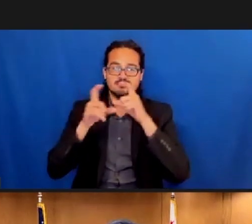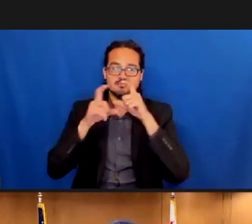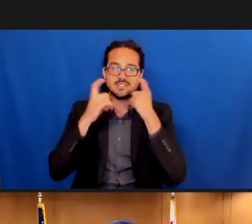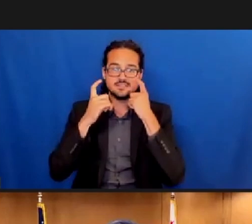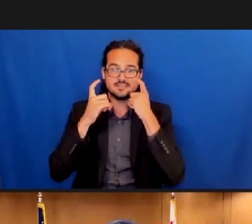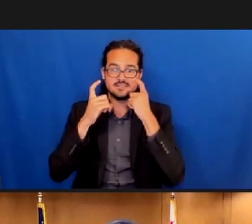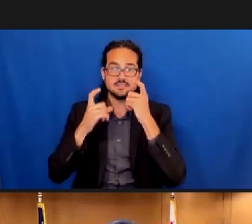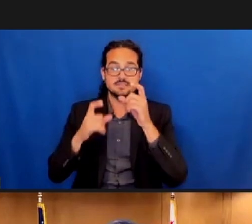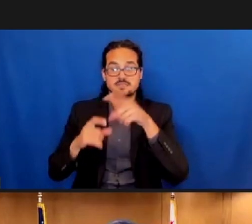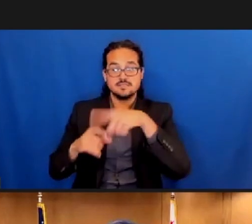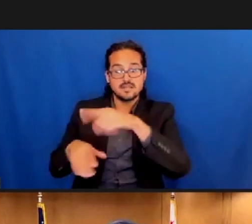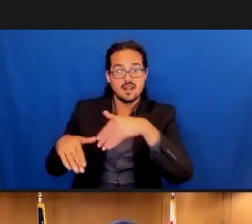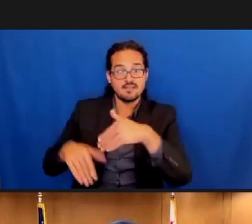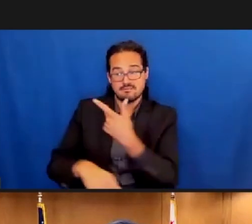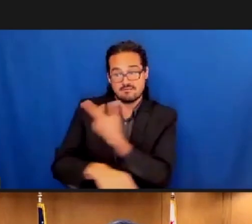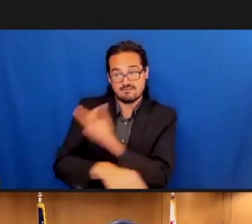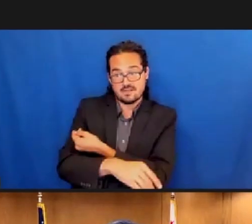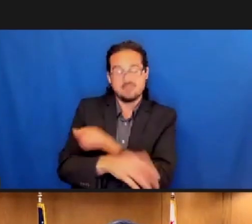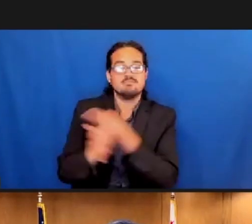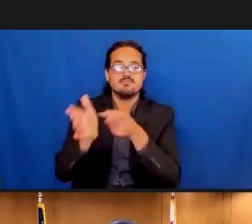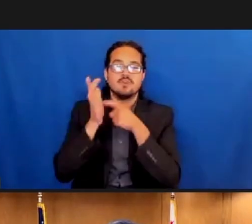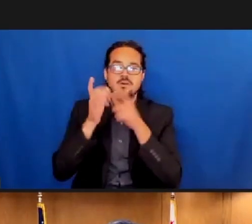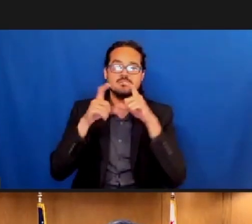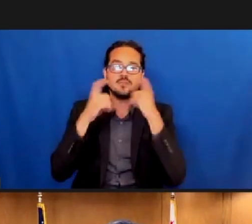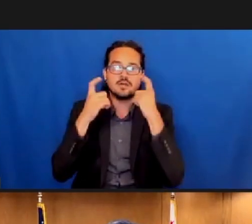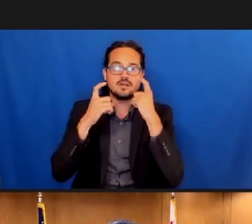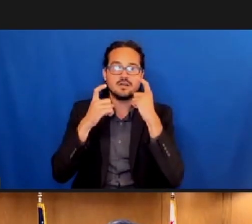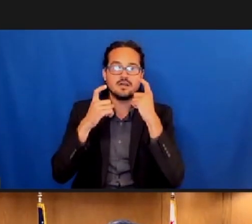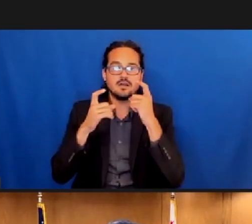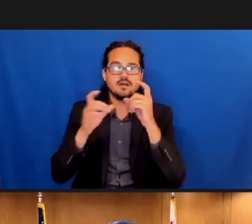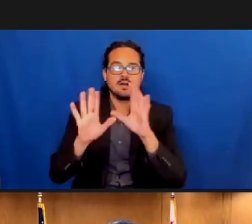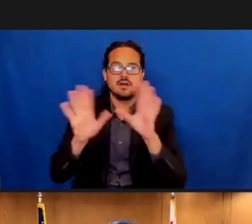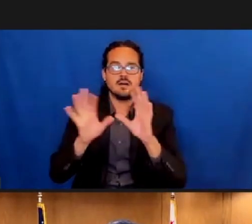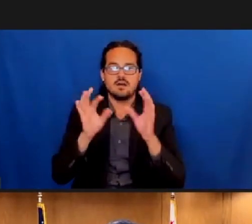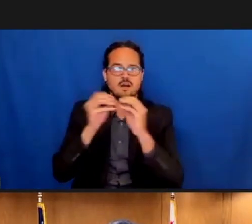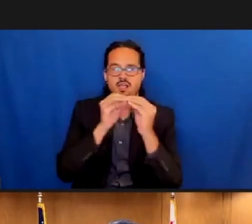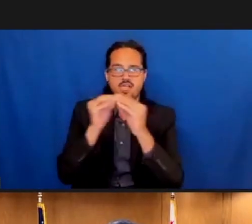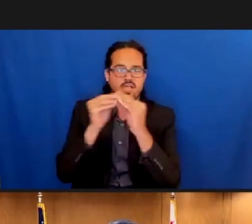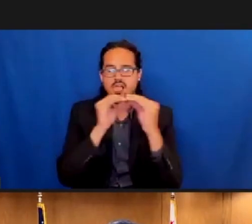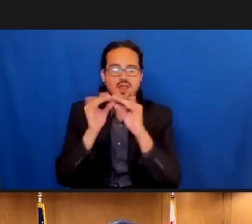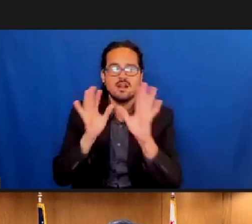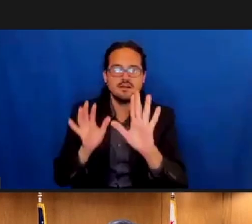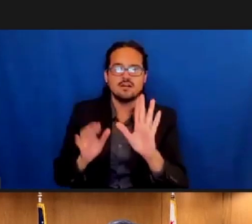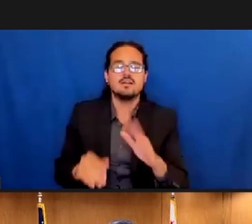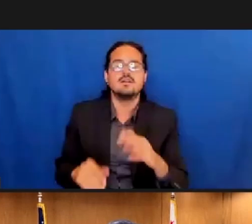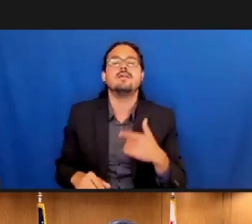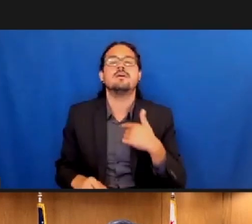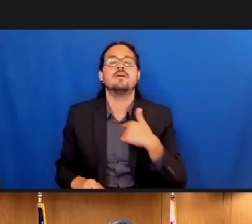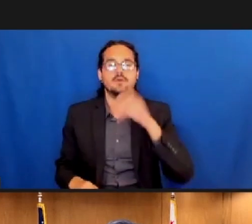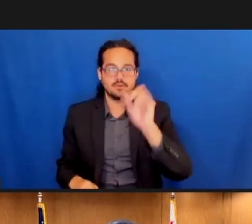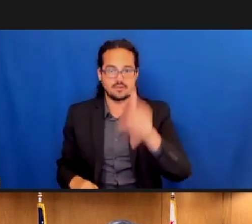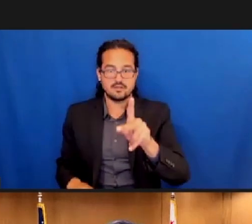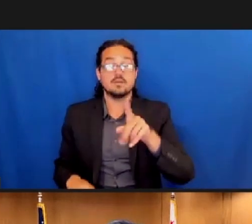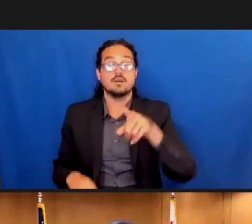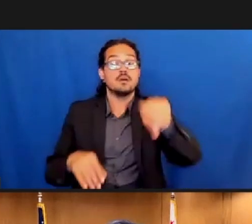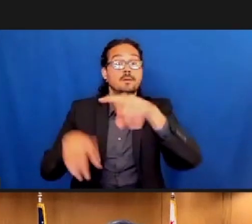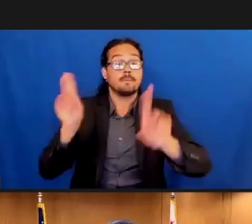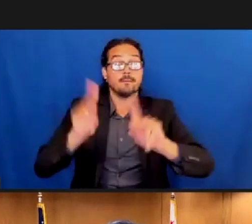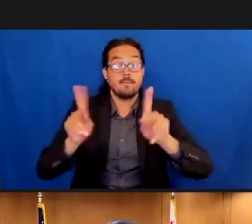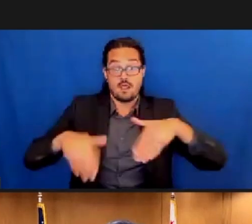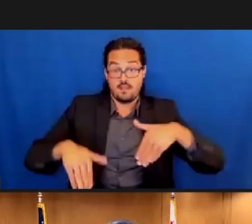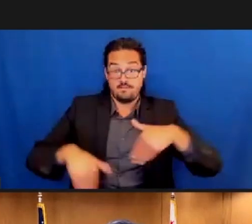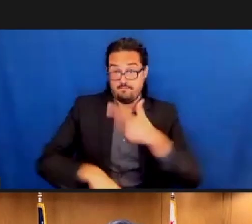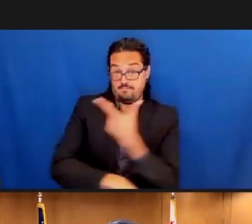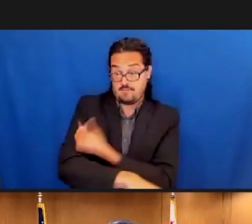people. Yeah, sorry. Thank you, Laura. Right. And also we got to remember that it's, where there are mixed groups, some unvaccinated,